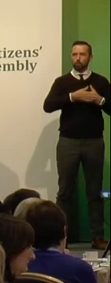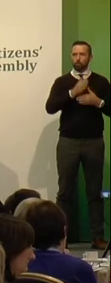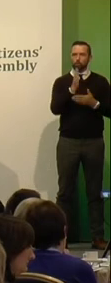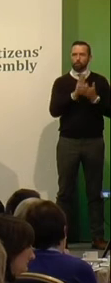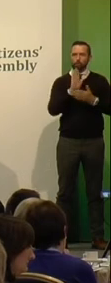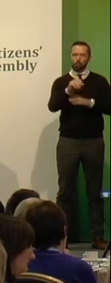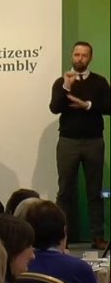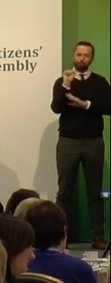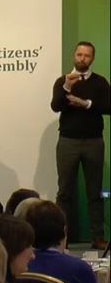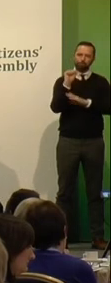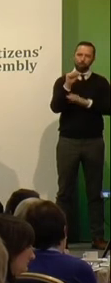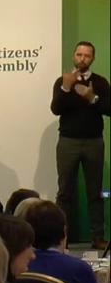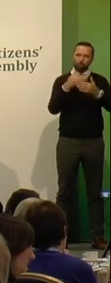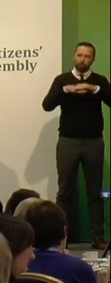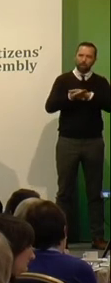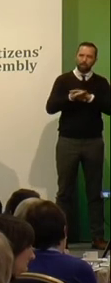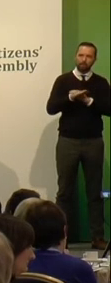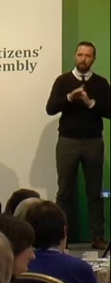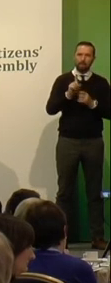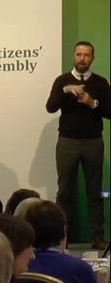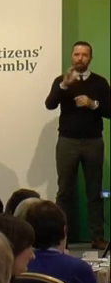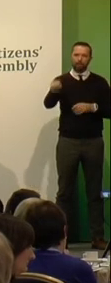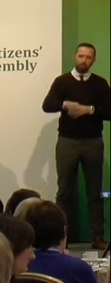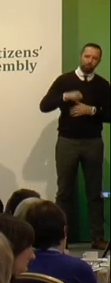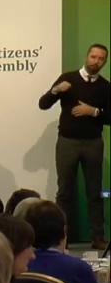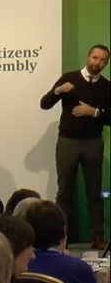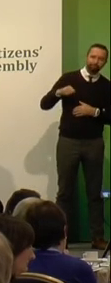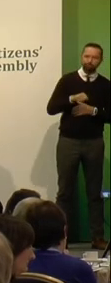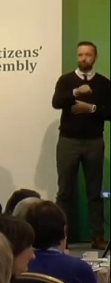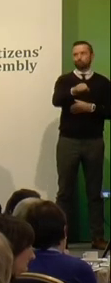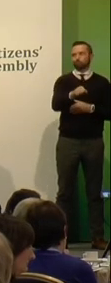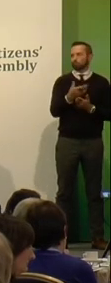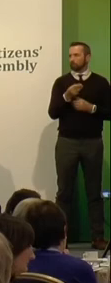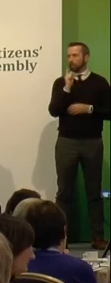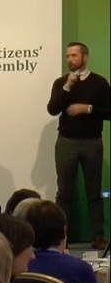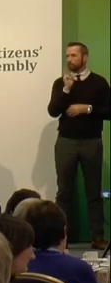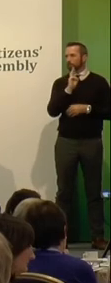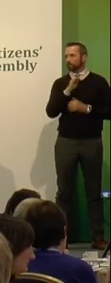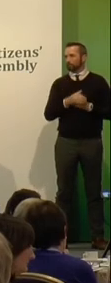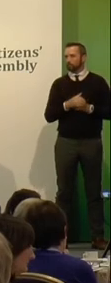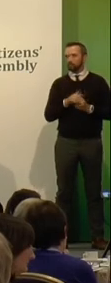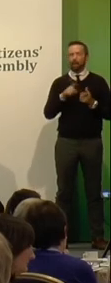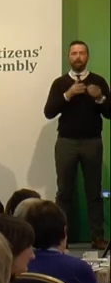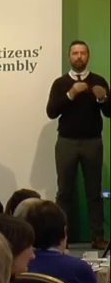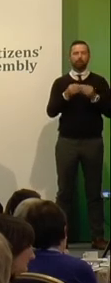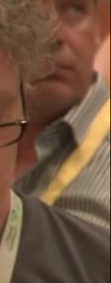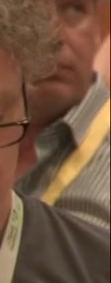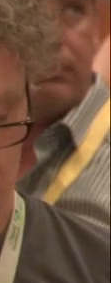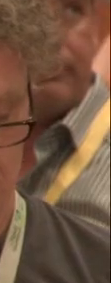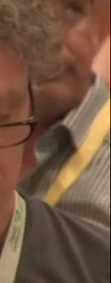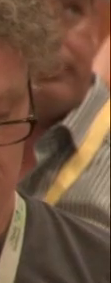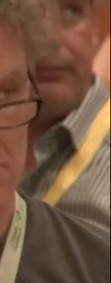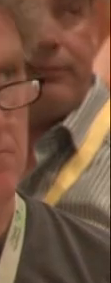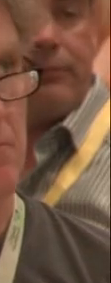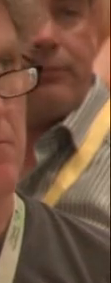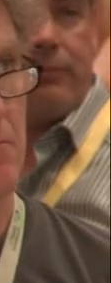knock, and you can close the door, you can have your privacy. Flexible on-site care and support, it isn't the same